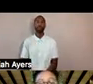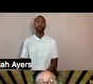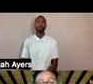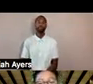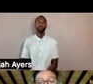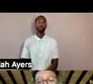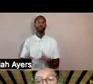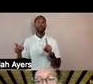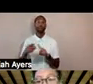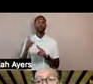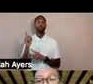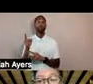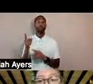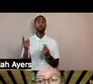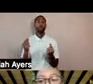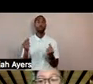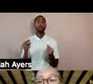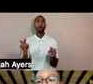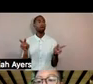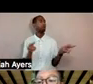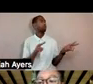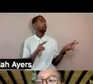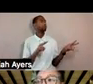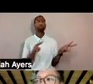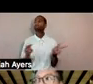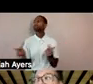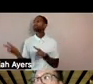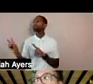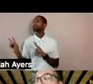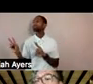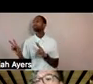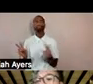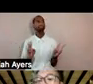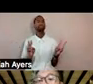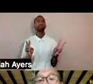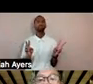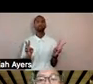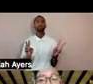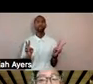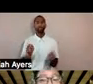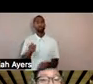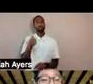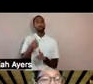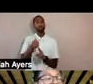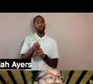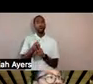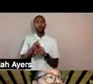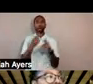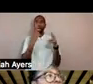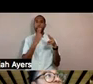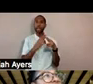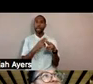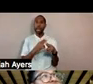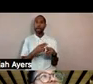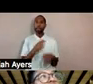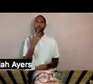The first moment is to look around your environment and to yourself begin to name five